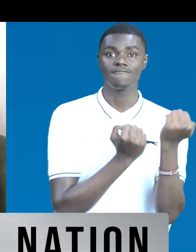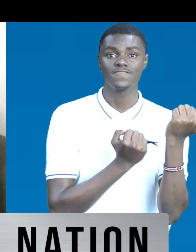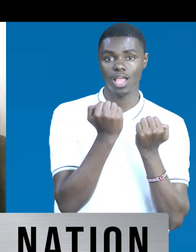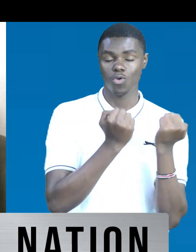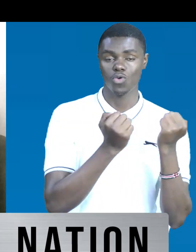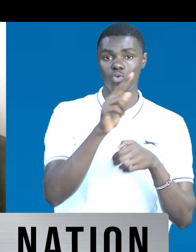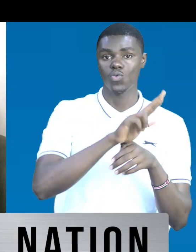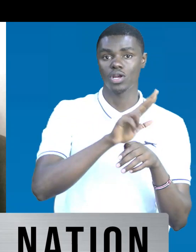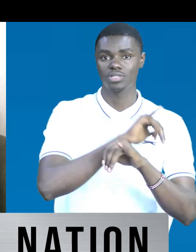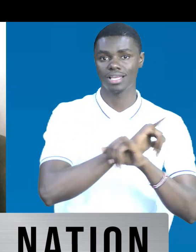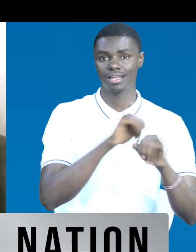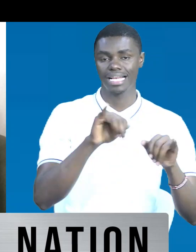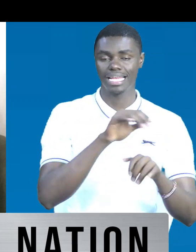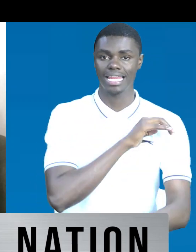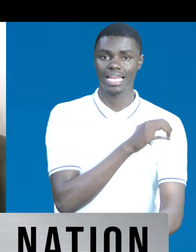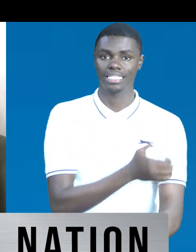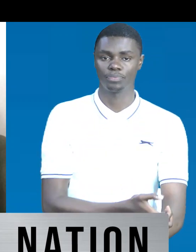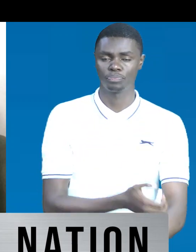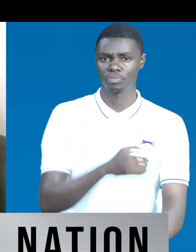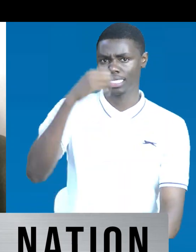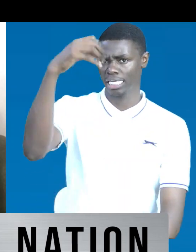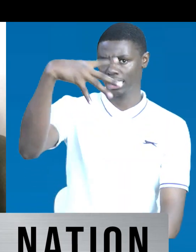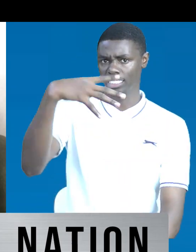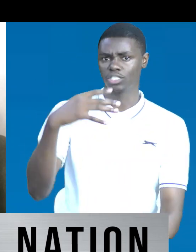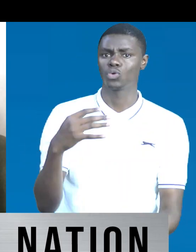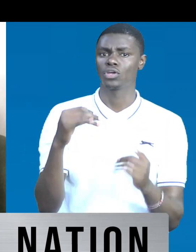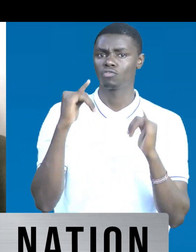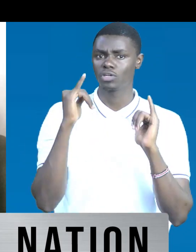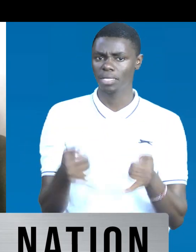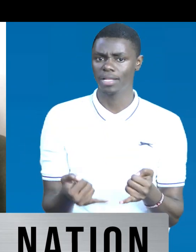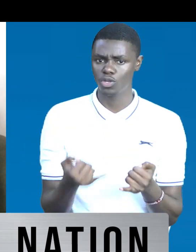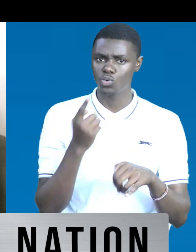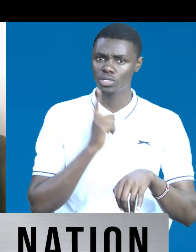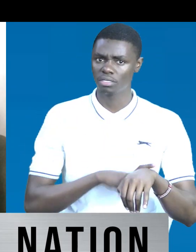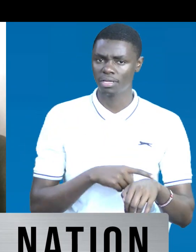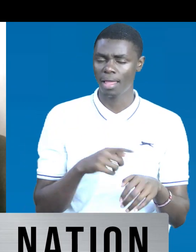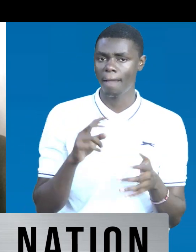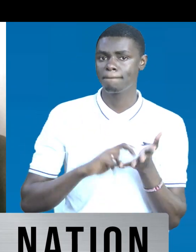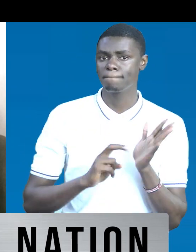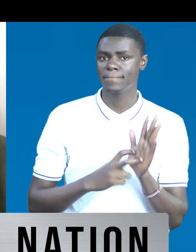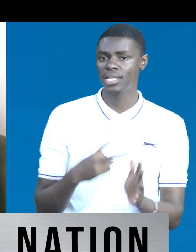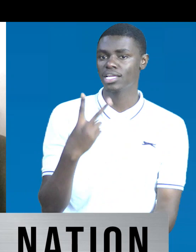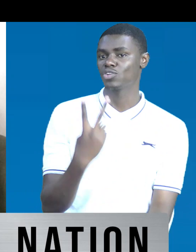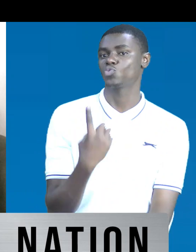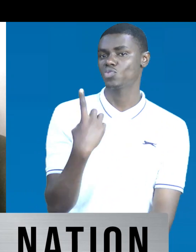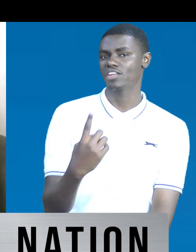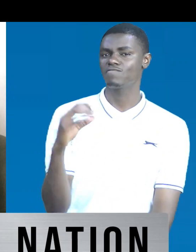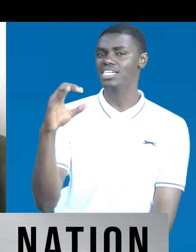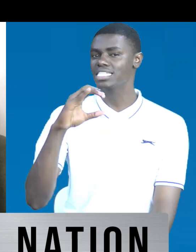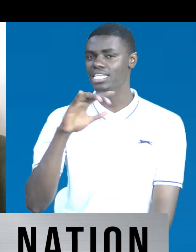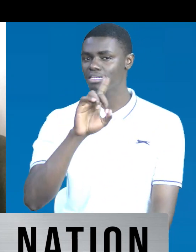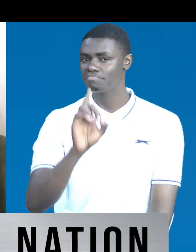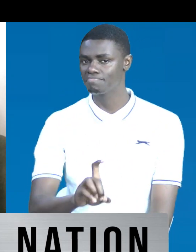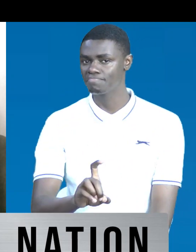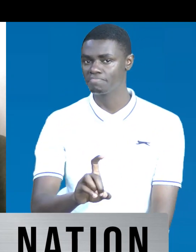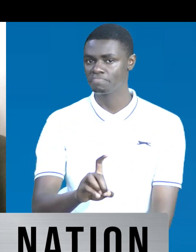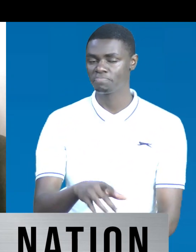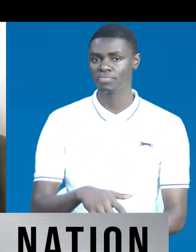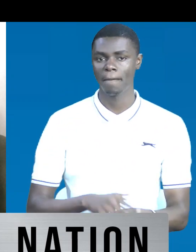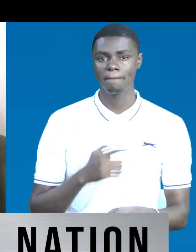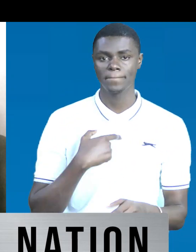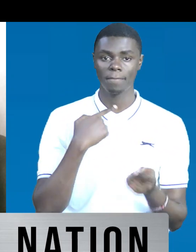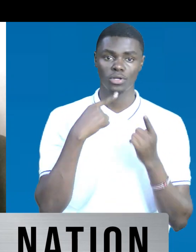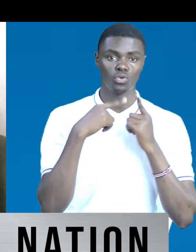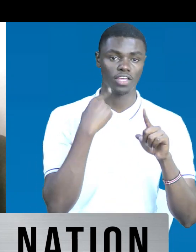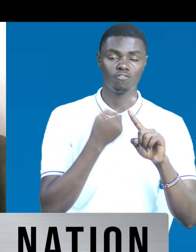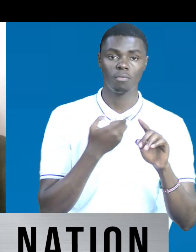clean energy. Okay. And when you say new era, you mean 21st century? In this, I'm talking